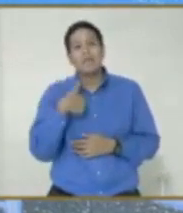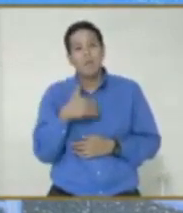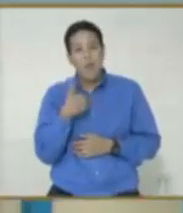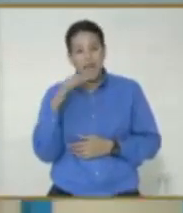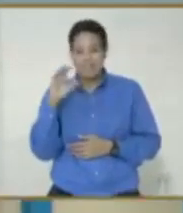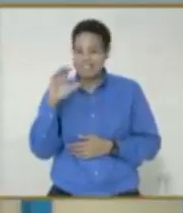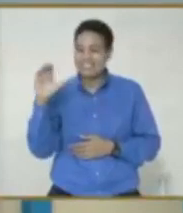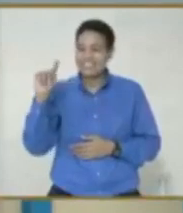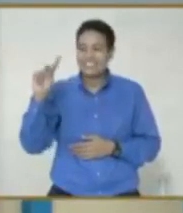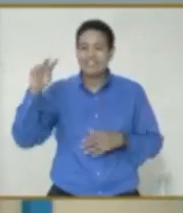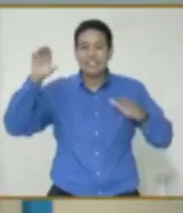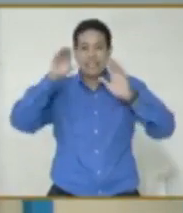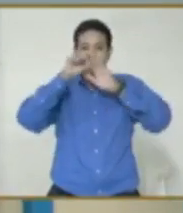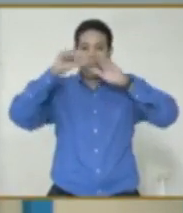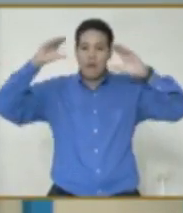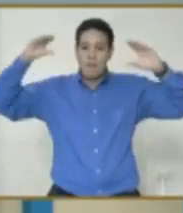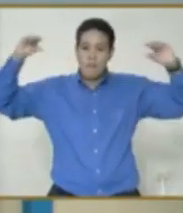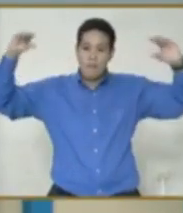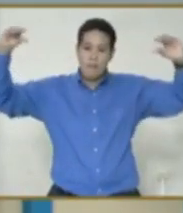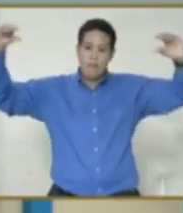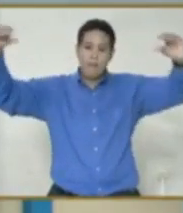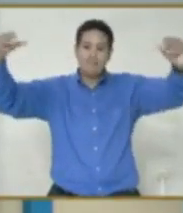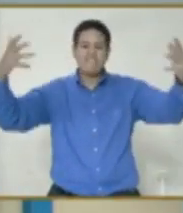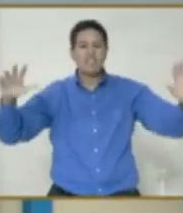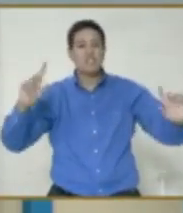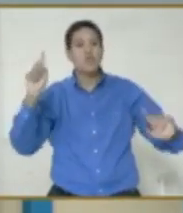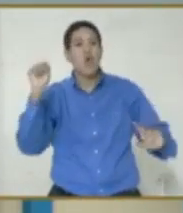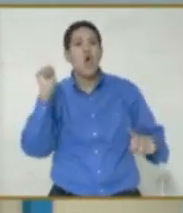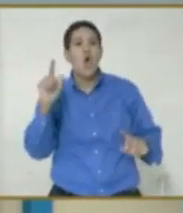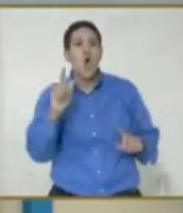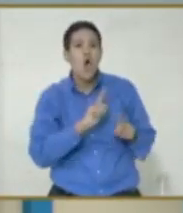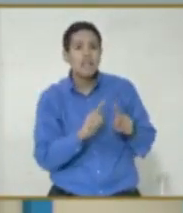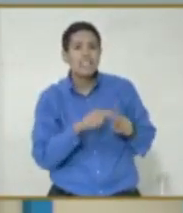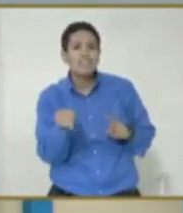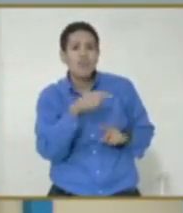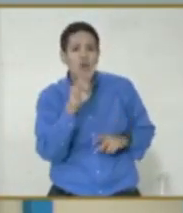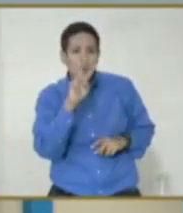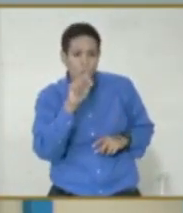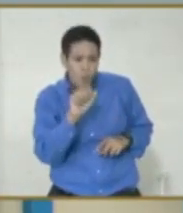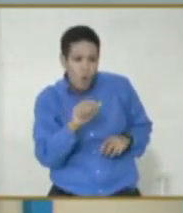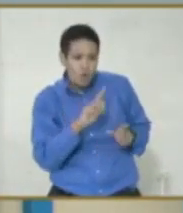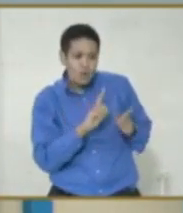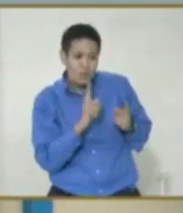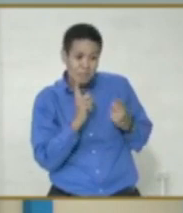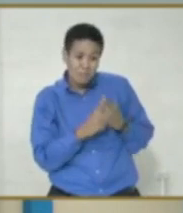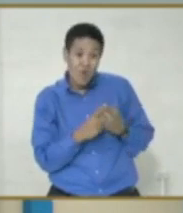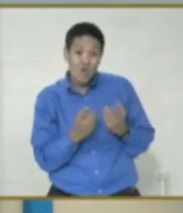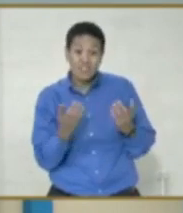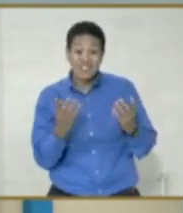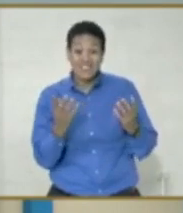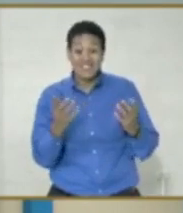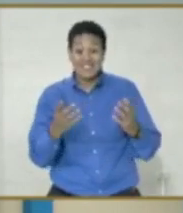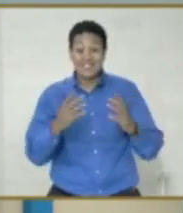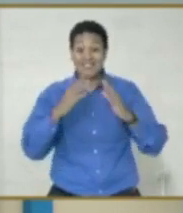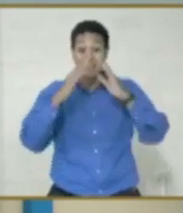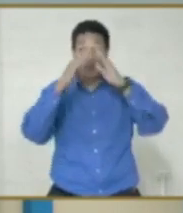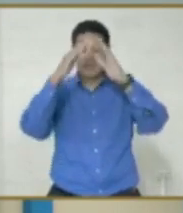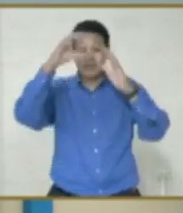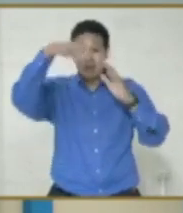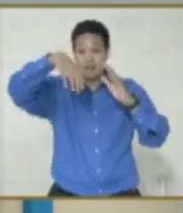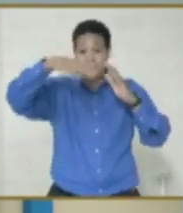CCTV situation where all the wards and the circumference of the infirmary is covered.